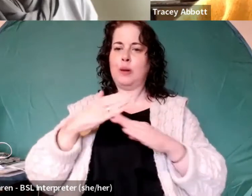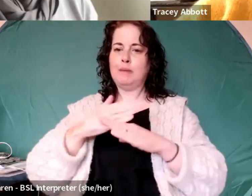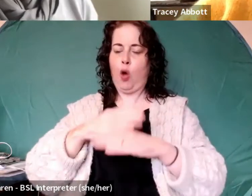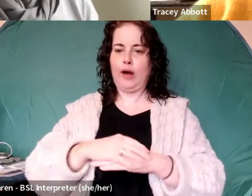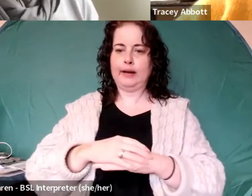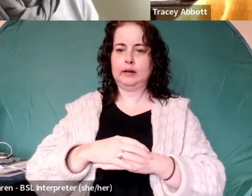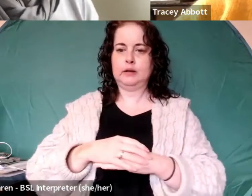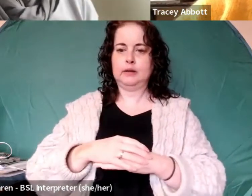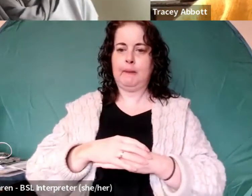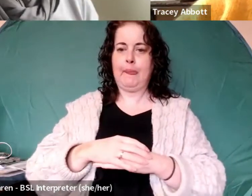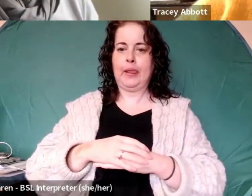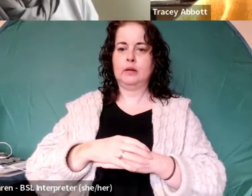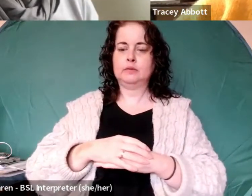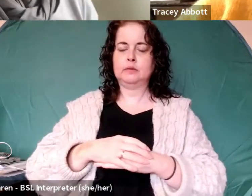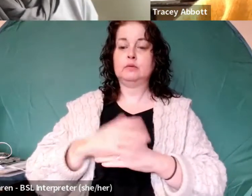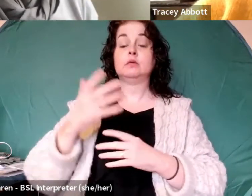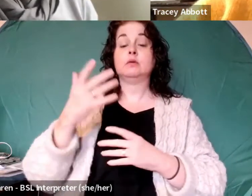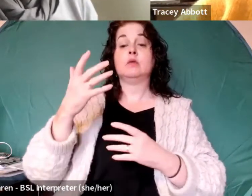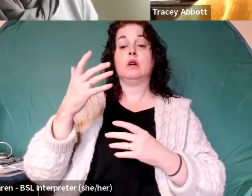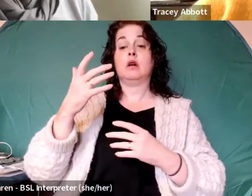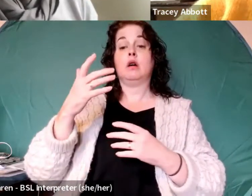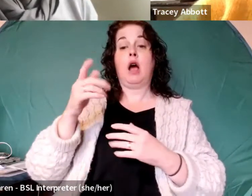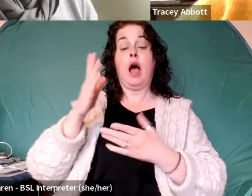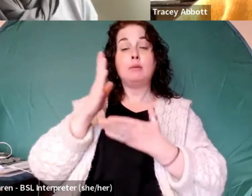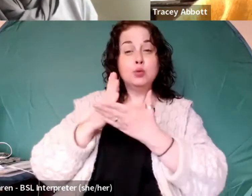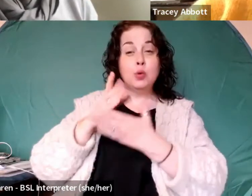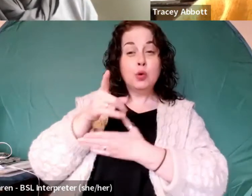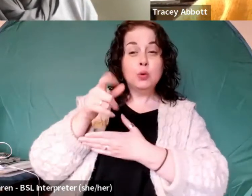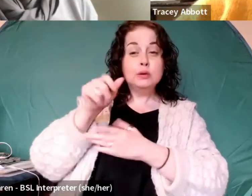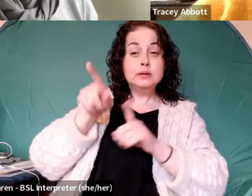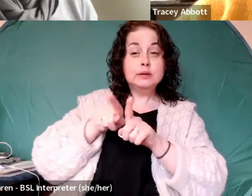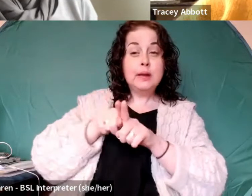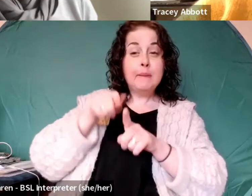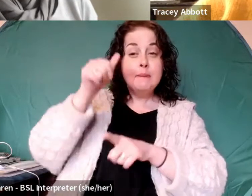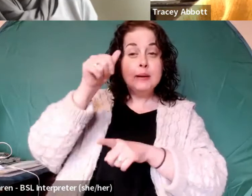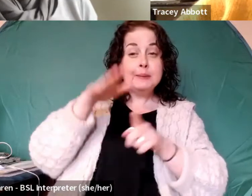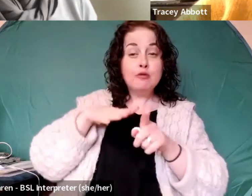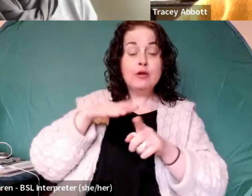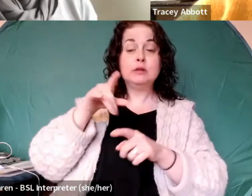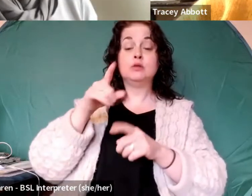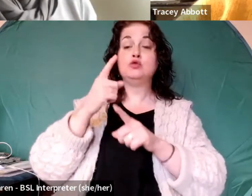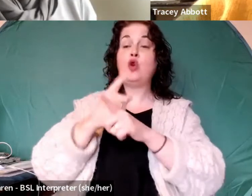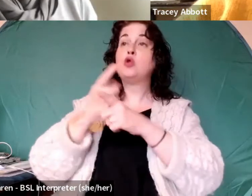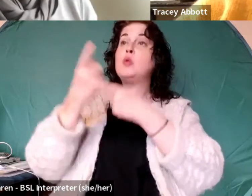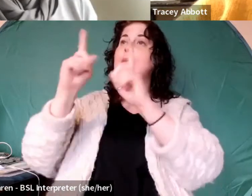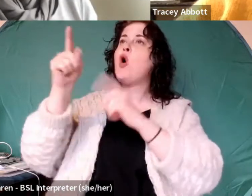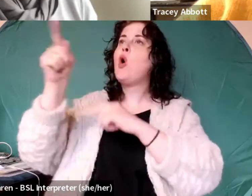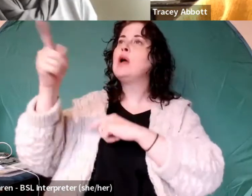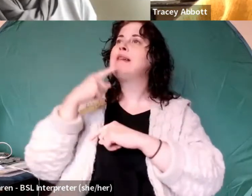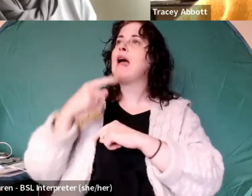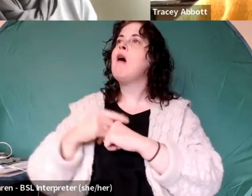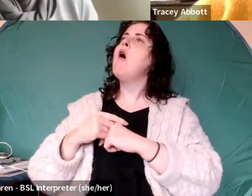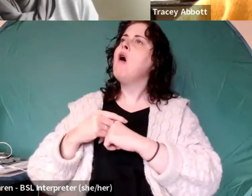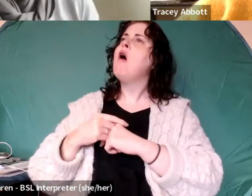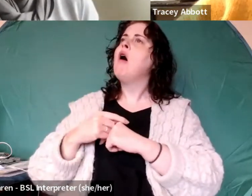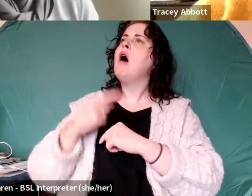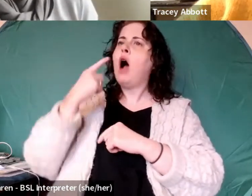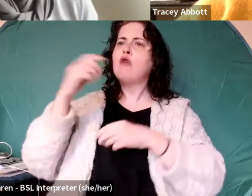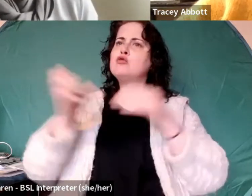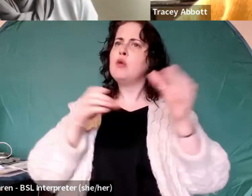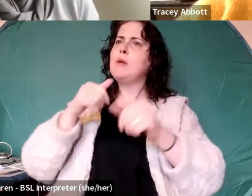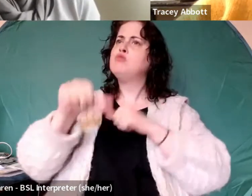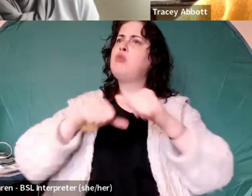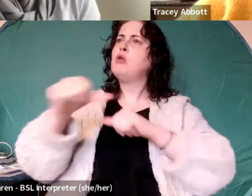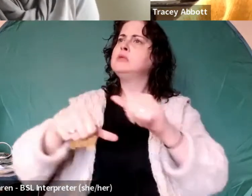them. And, I'm sure you have the same experience as me, that if you talk to employers, they'll say, well, we think our recruitment